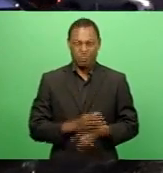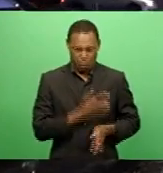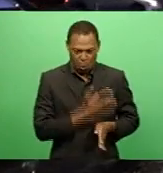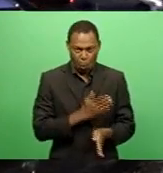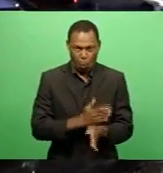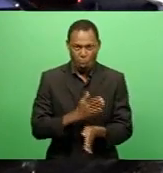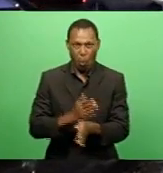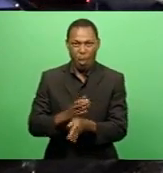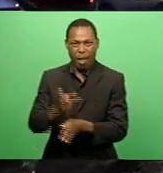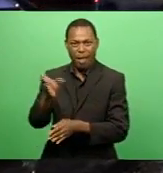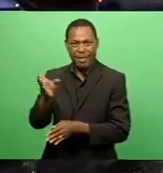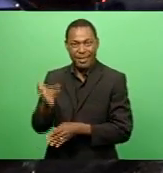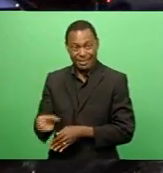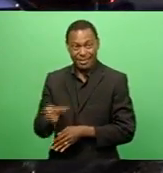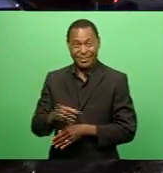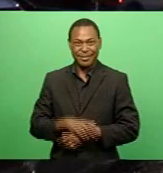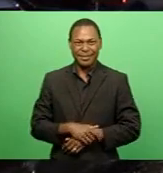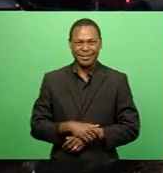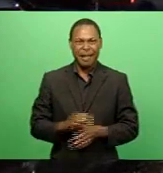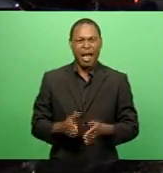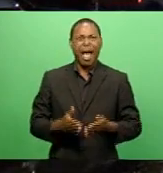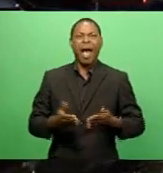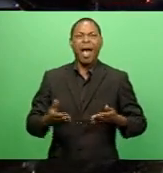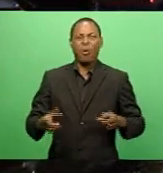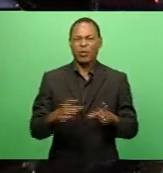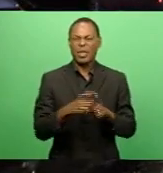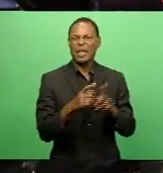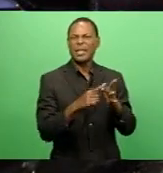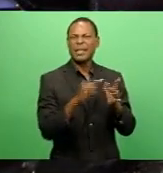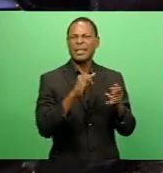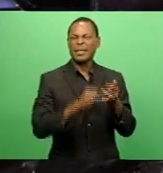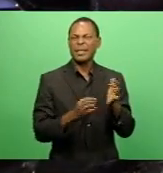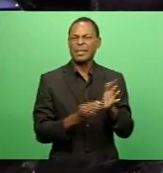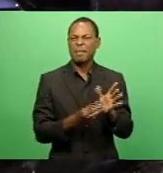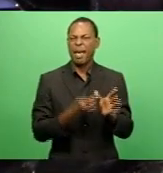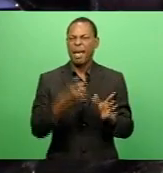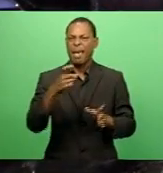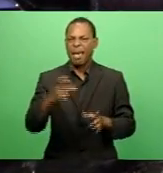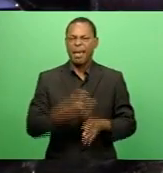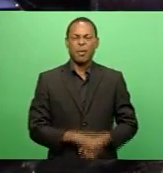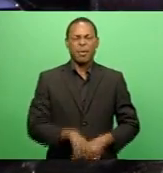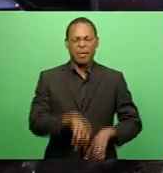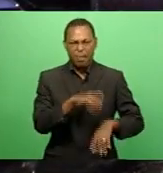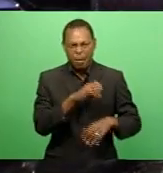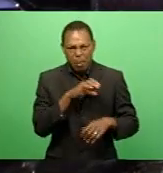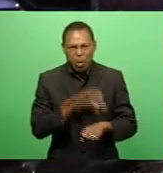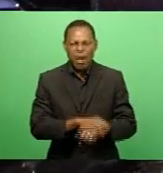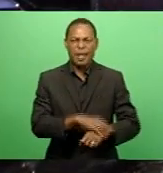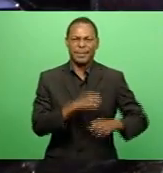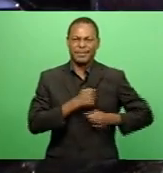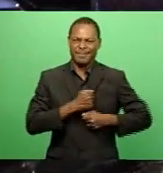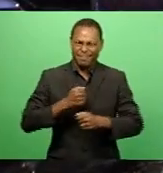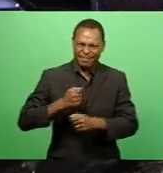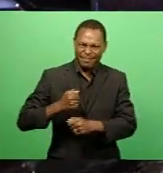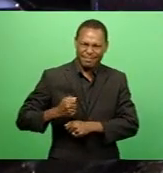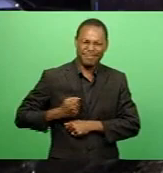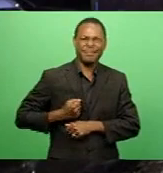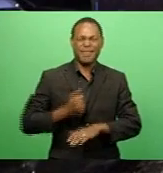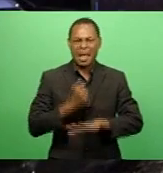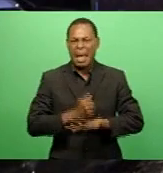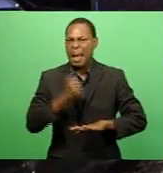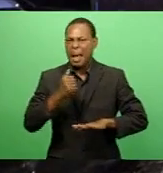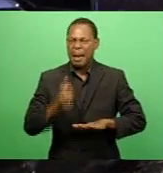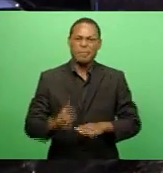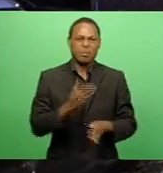that was involved for the DISMAC operation. We had civil servants, the police, the RFMF, Navy officers, we